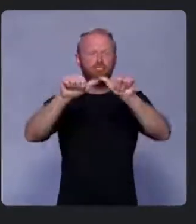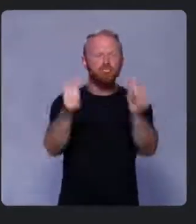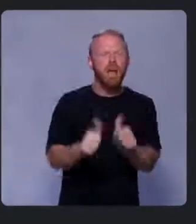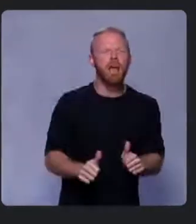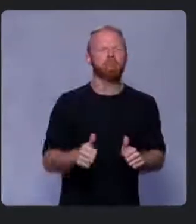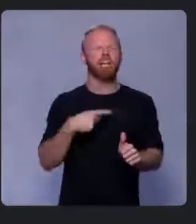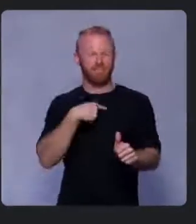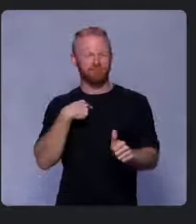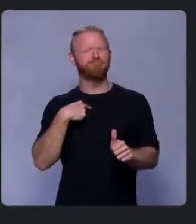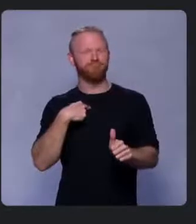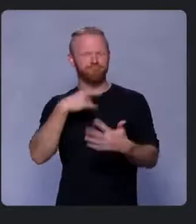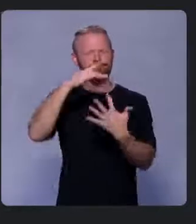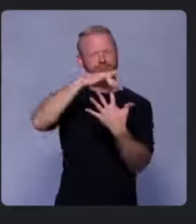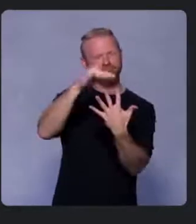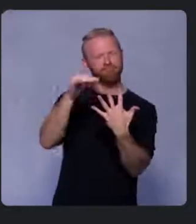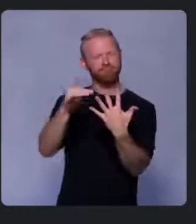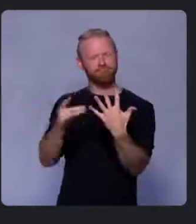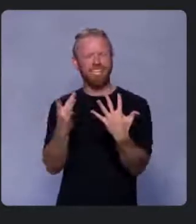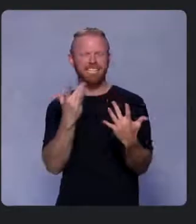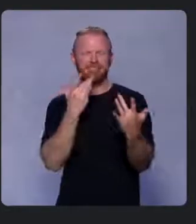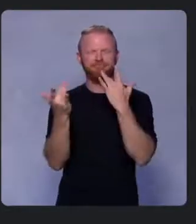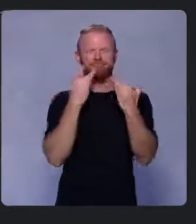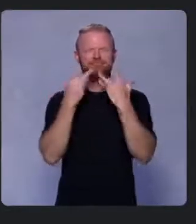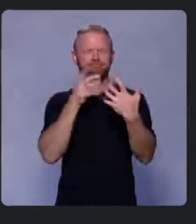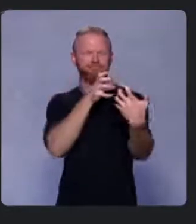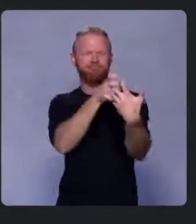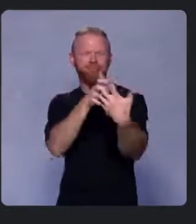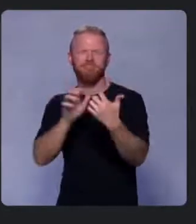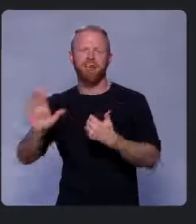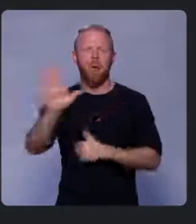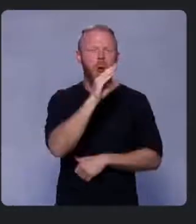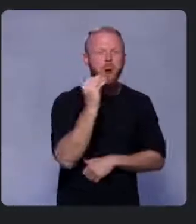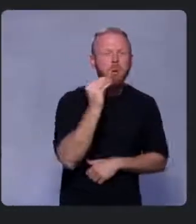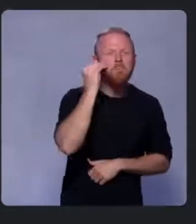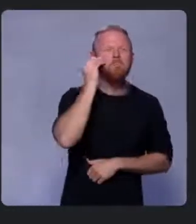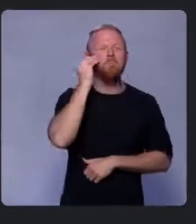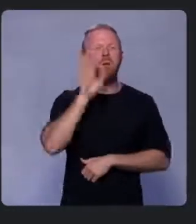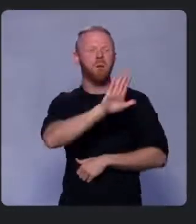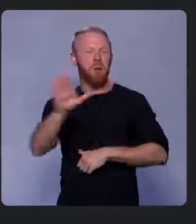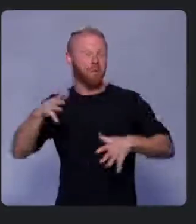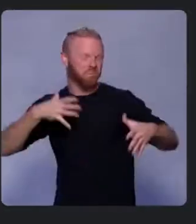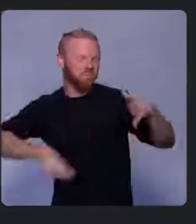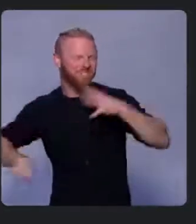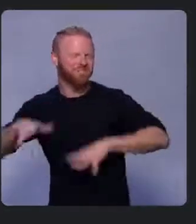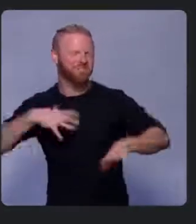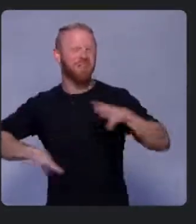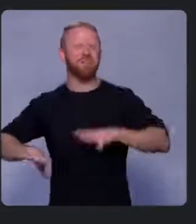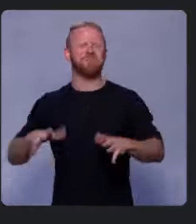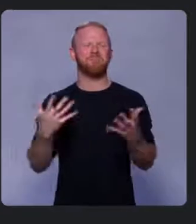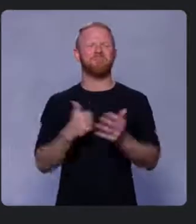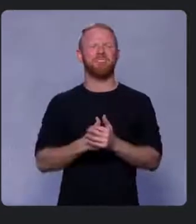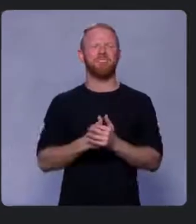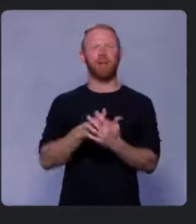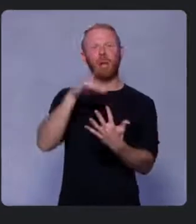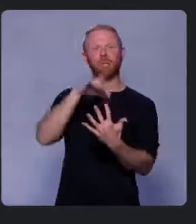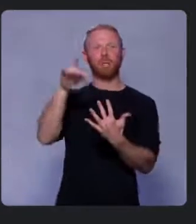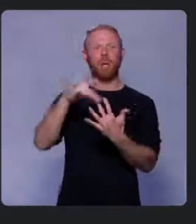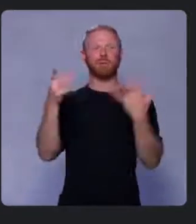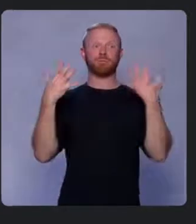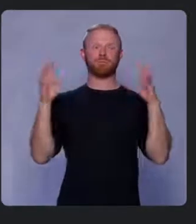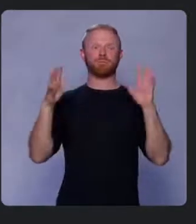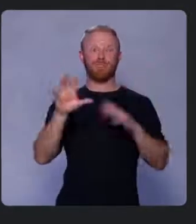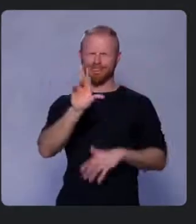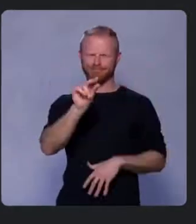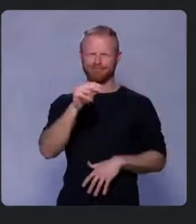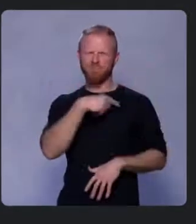tasteful choices, blending into your homes and complementing your wardrobes. More than choice, we